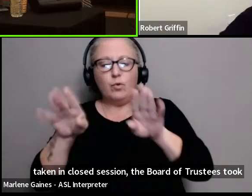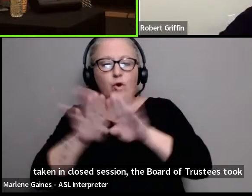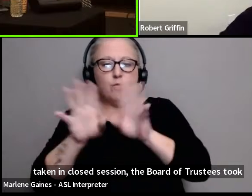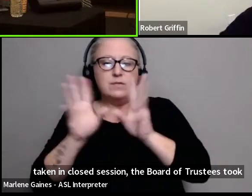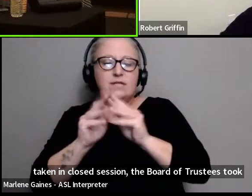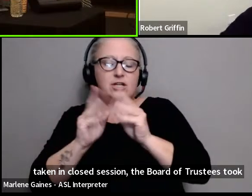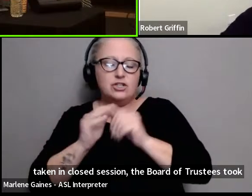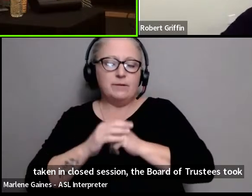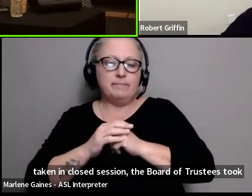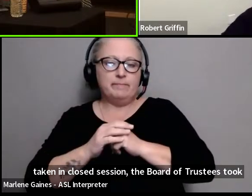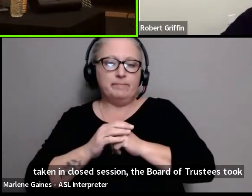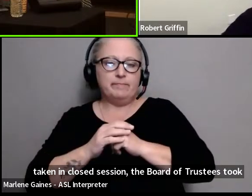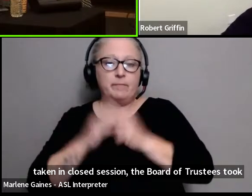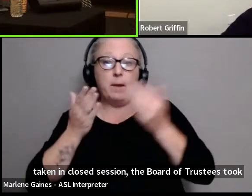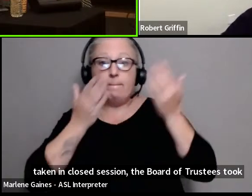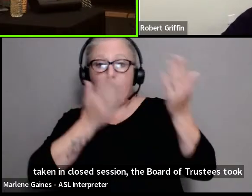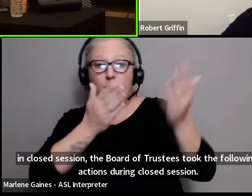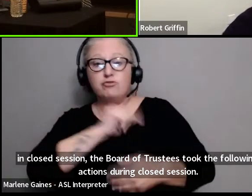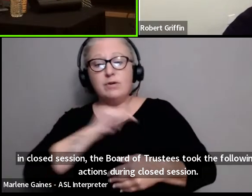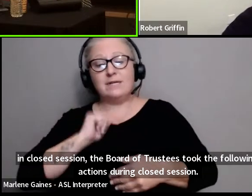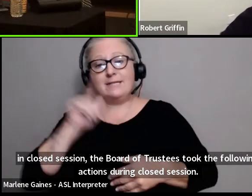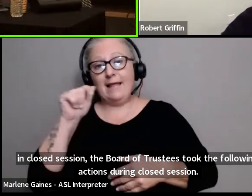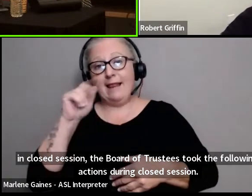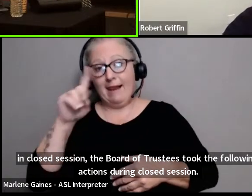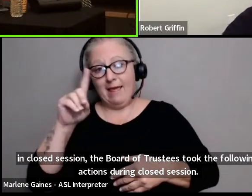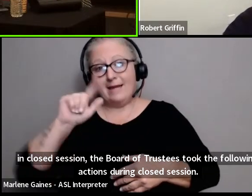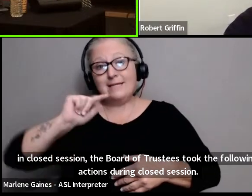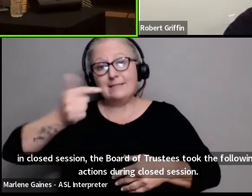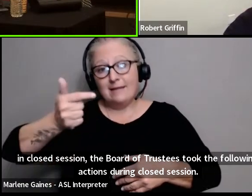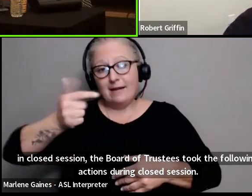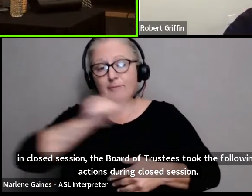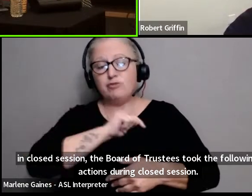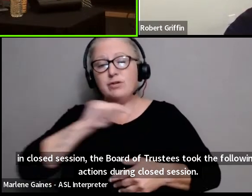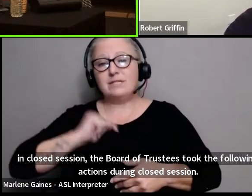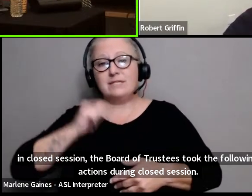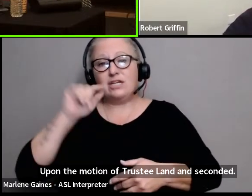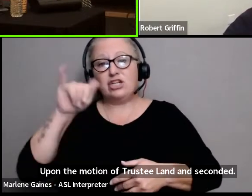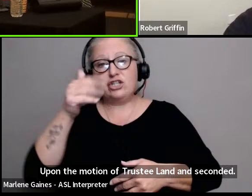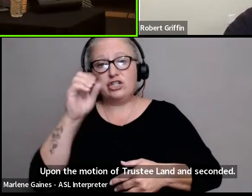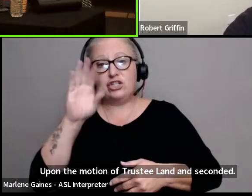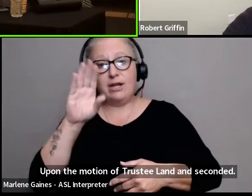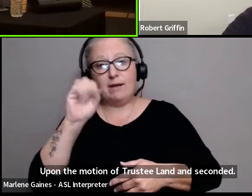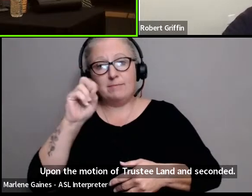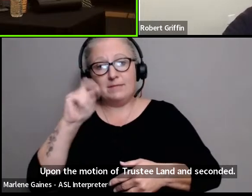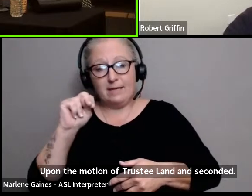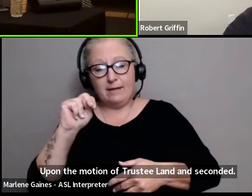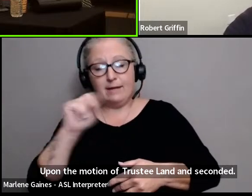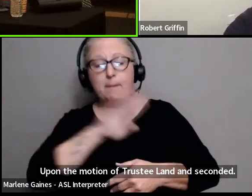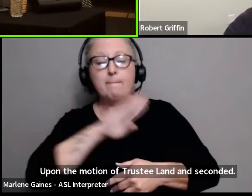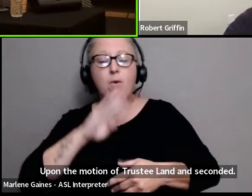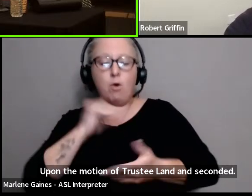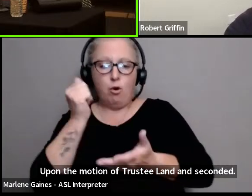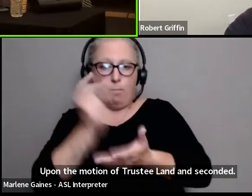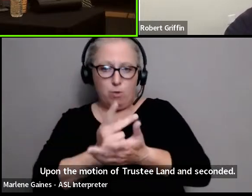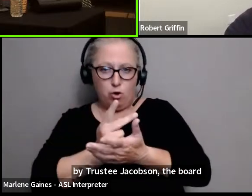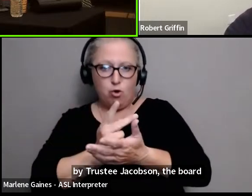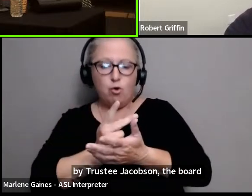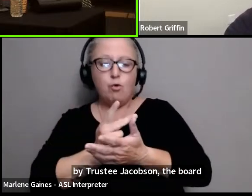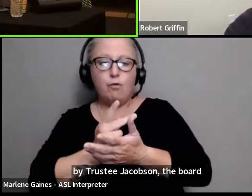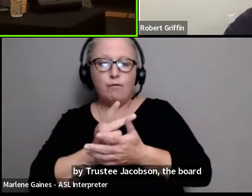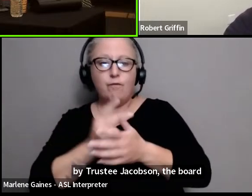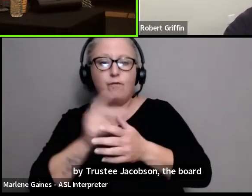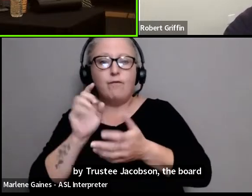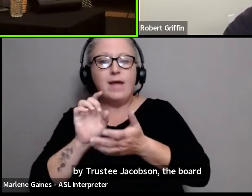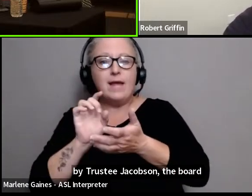session. Upon the motion of Trustee Land and seconded by Trustee Jacobson, the board approved the stipulated